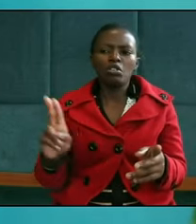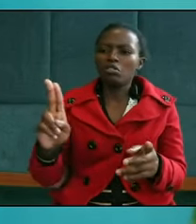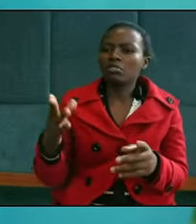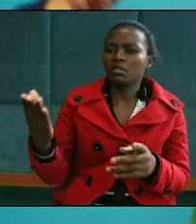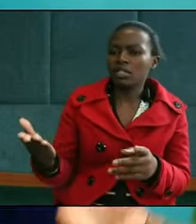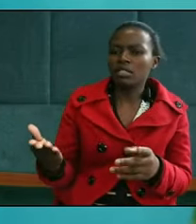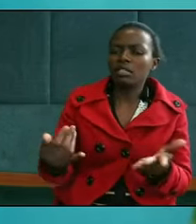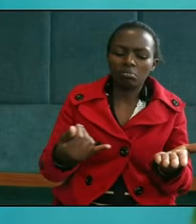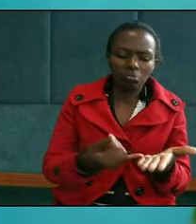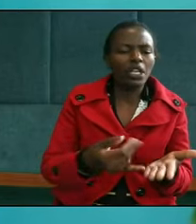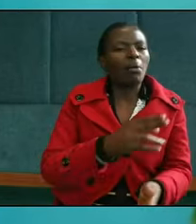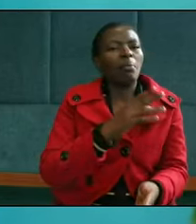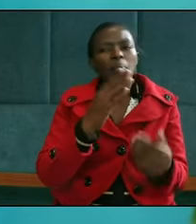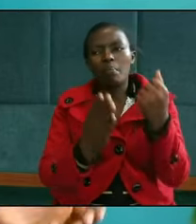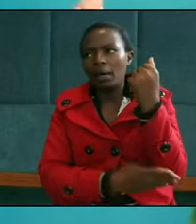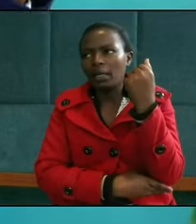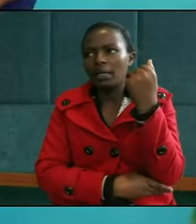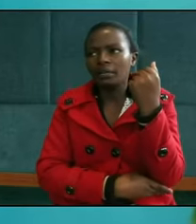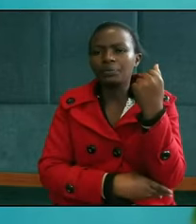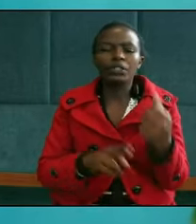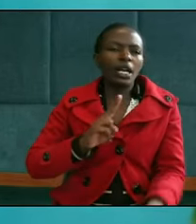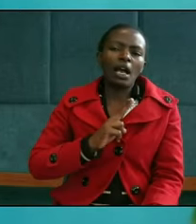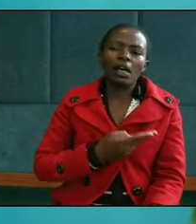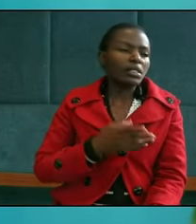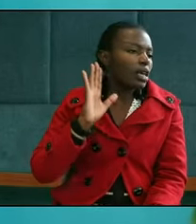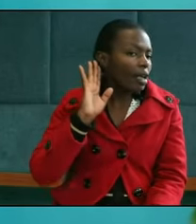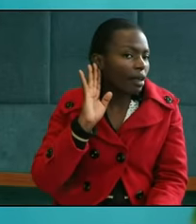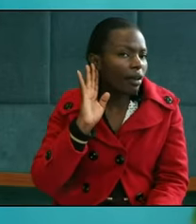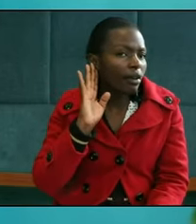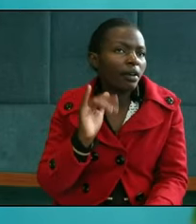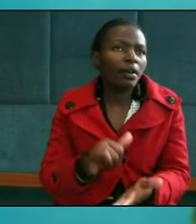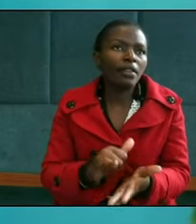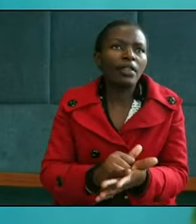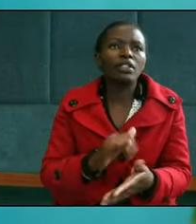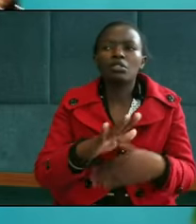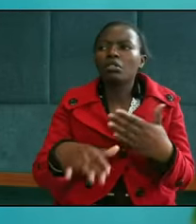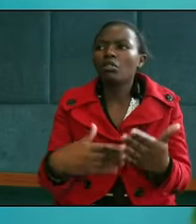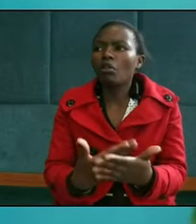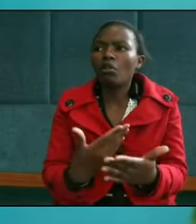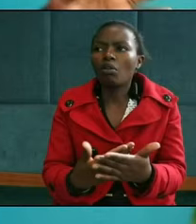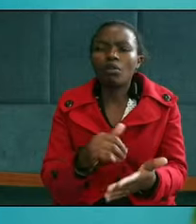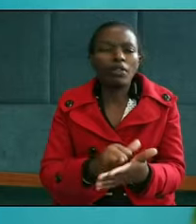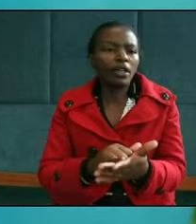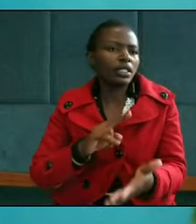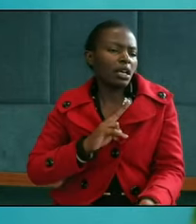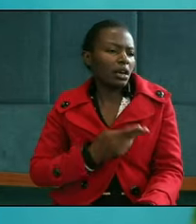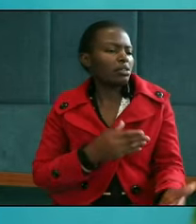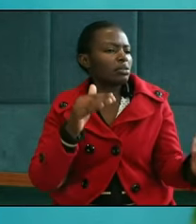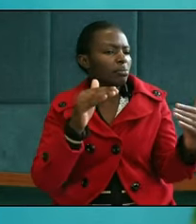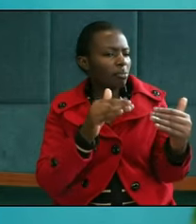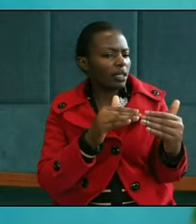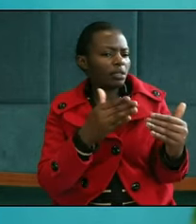it a God we worship. Today you hear that all what we are going to meet this